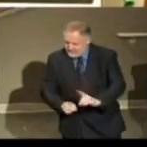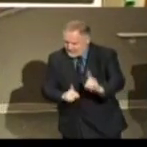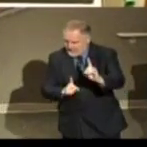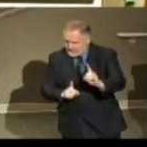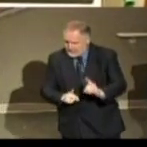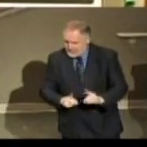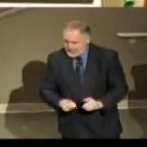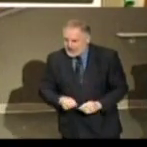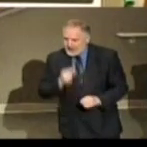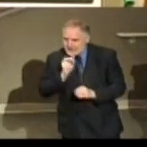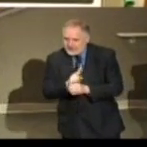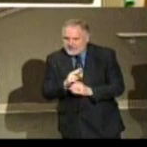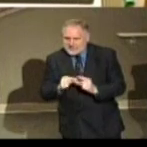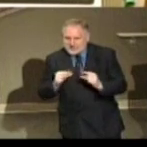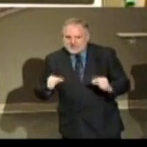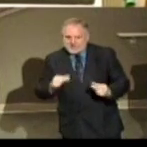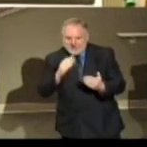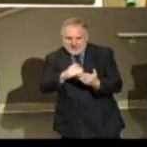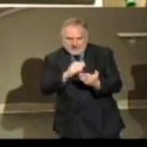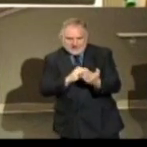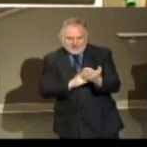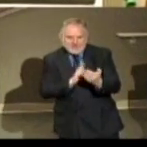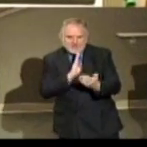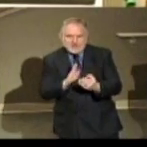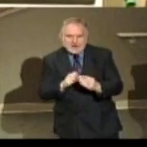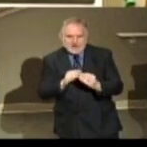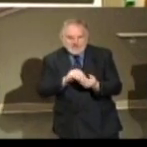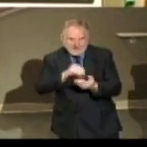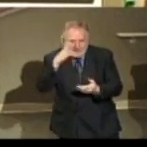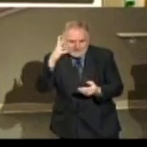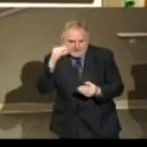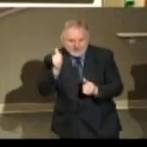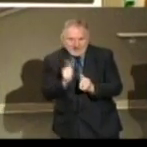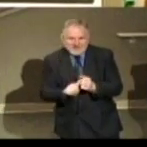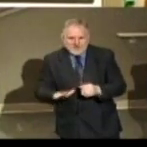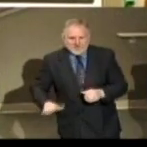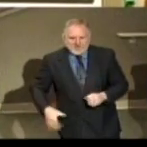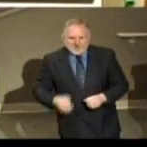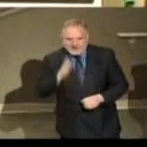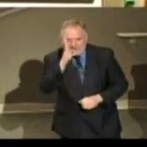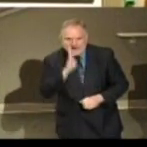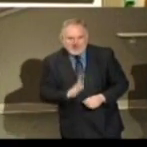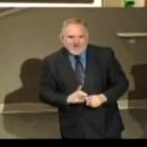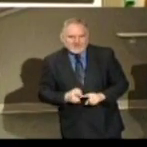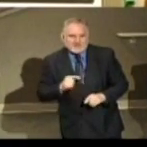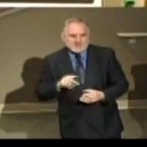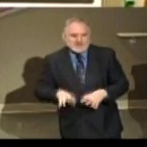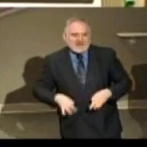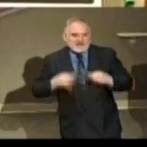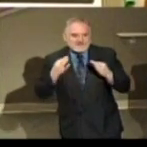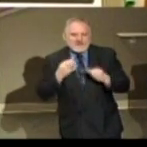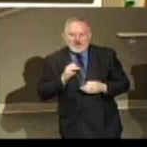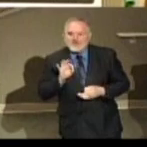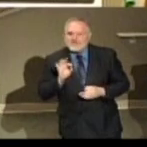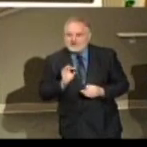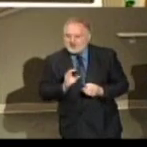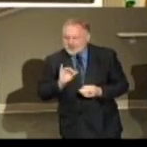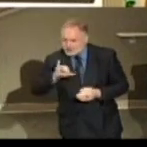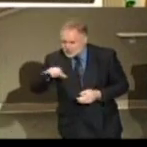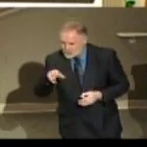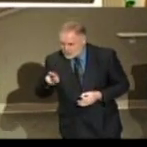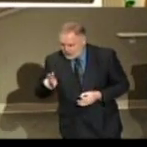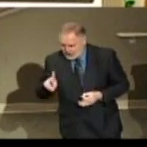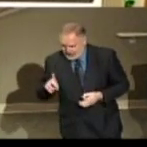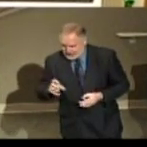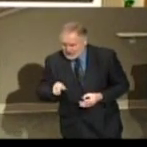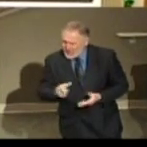a great lesson to be learned for every child of God from the life of Judas. You say, "What